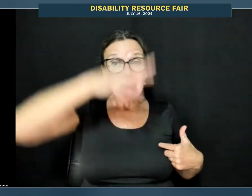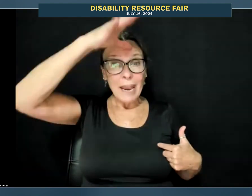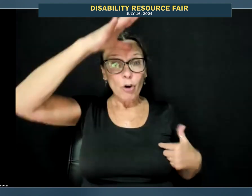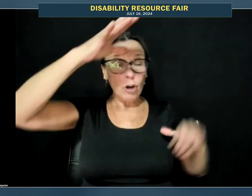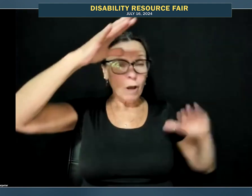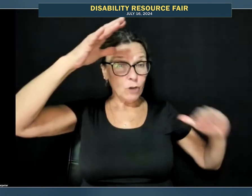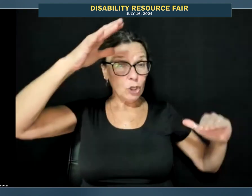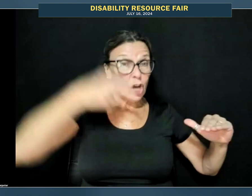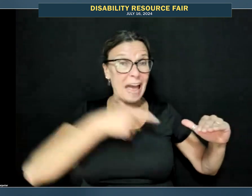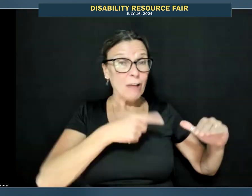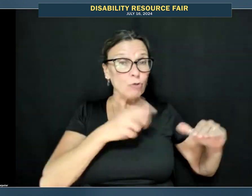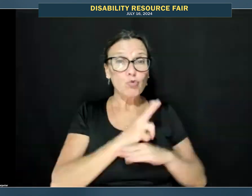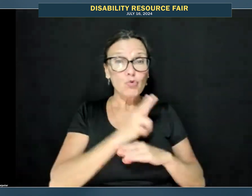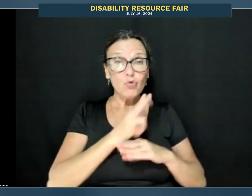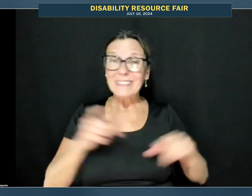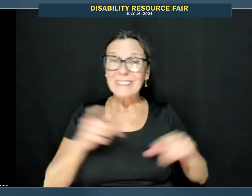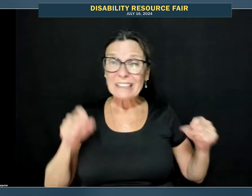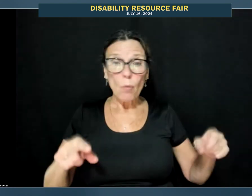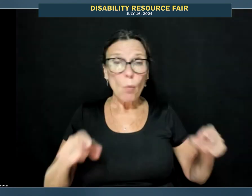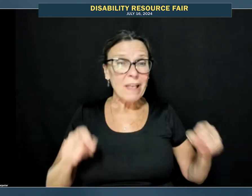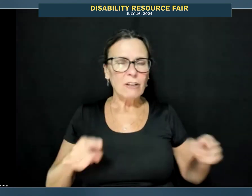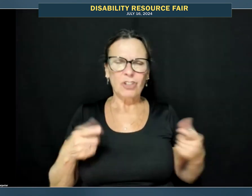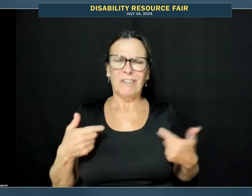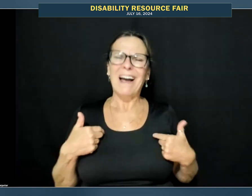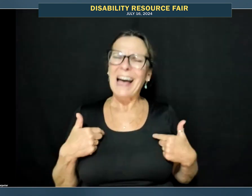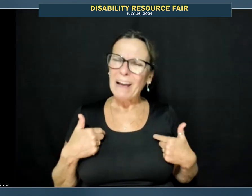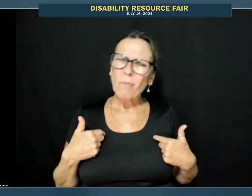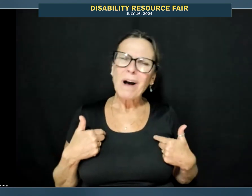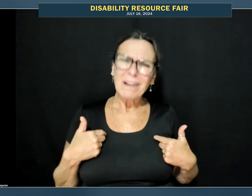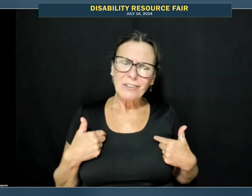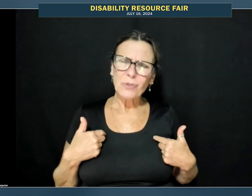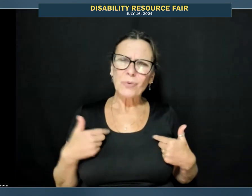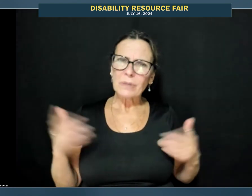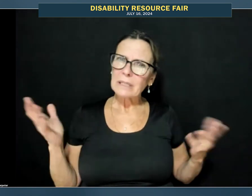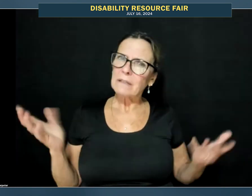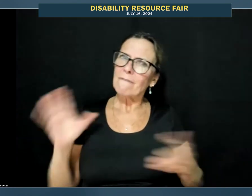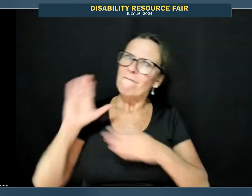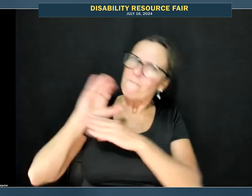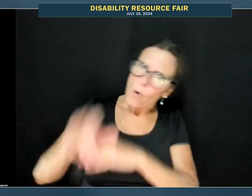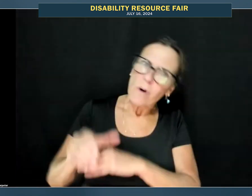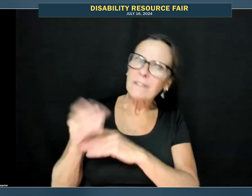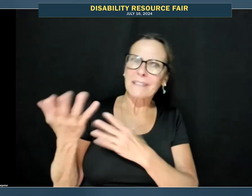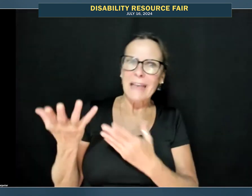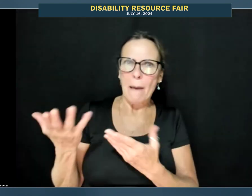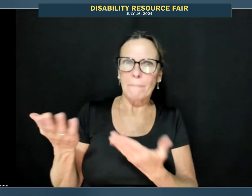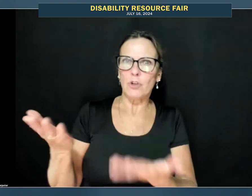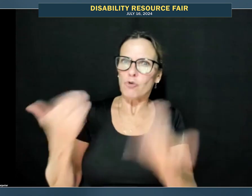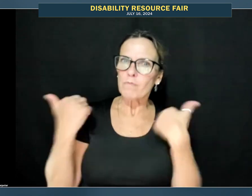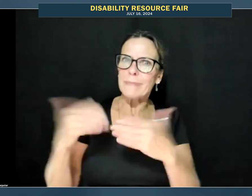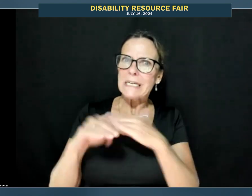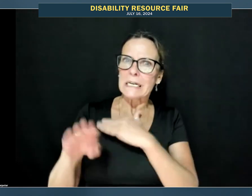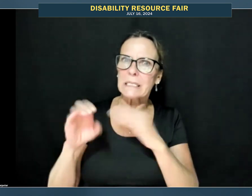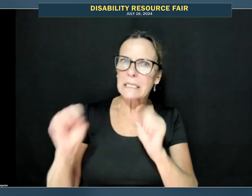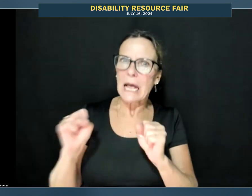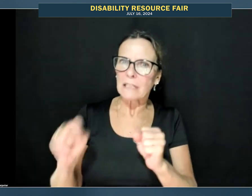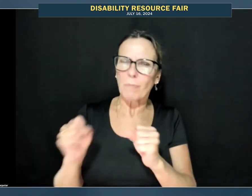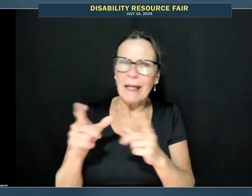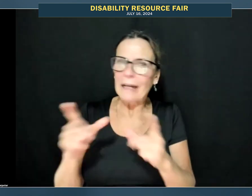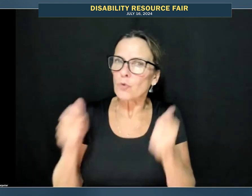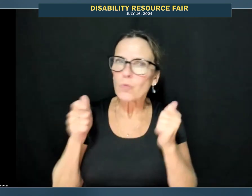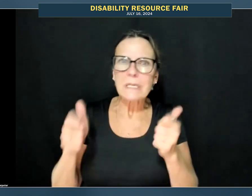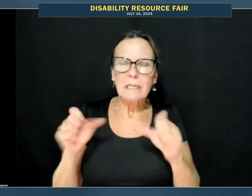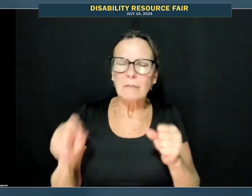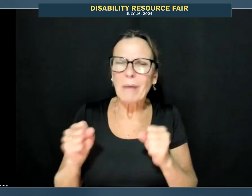it's you know, something that I want to force as quickly as possible. So I'm curious what levers